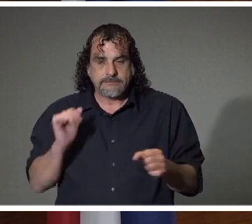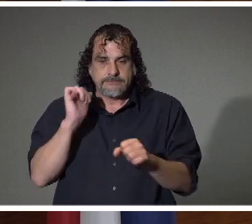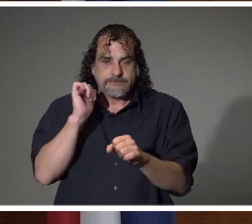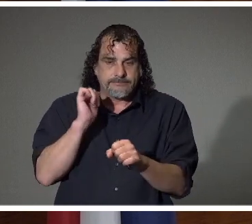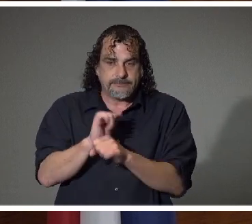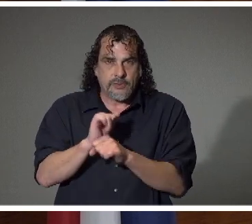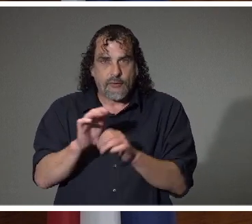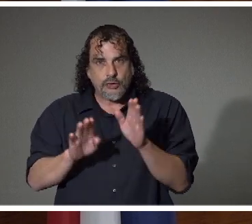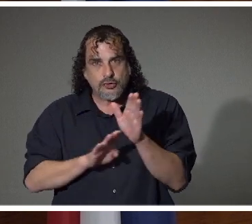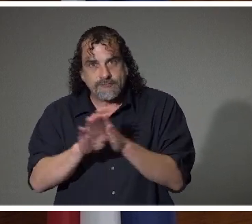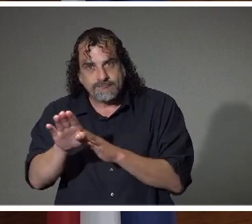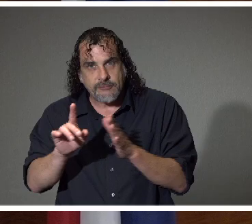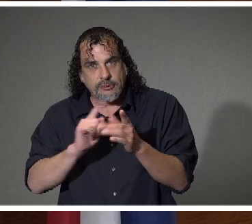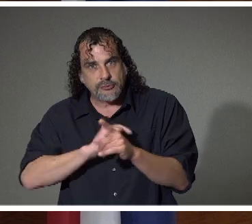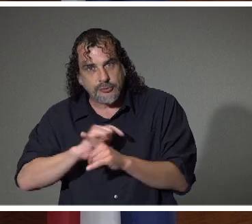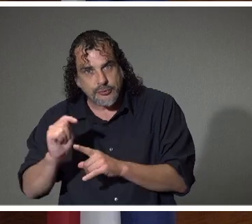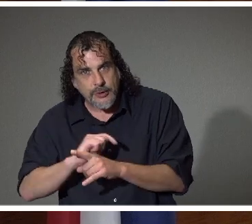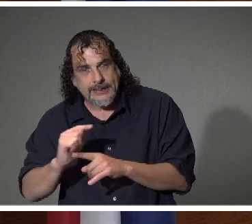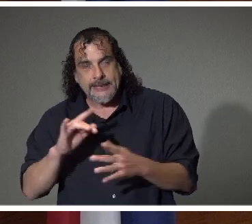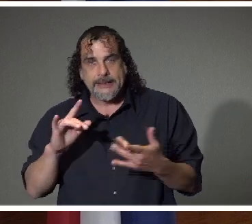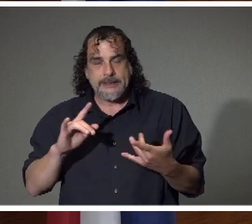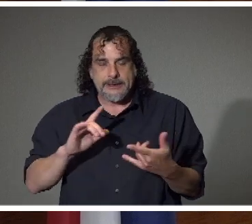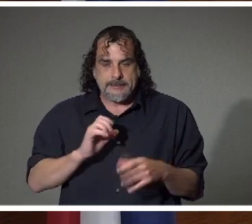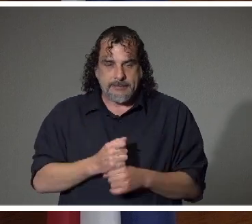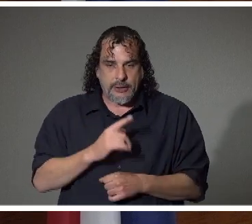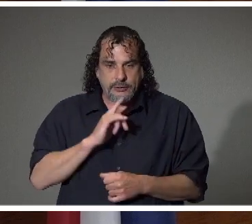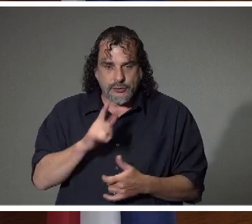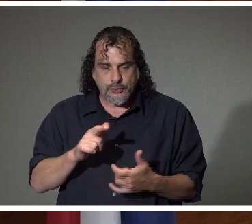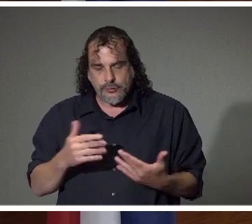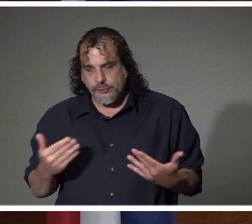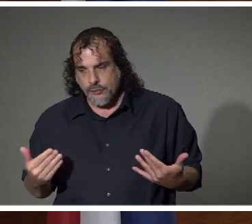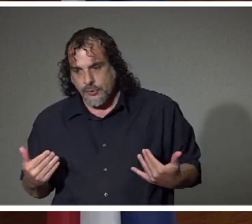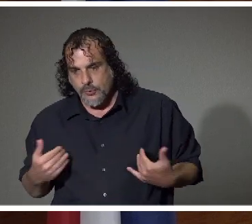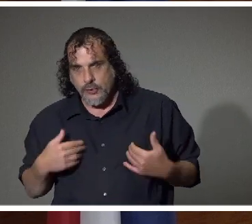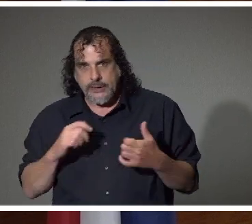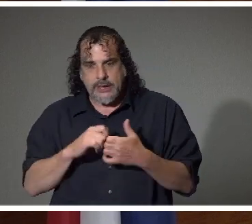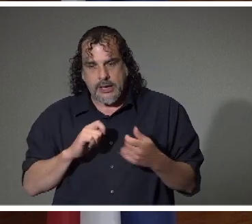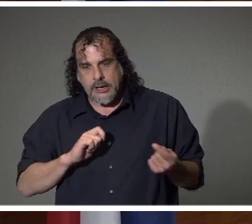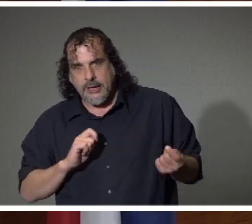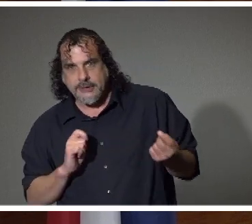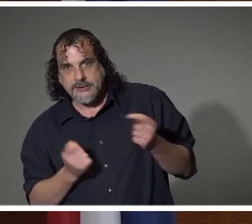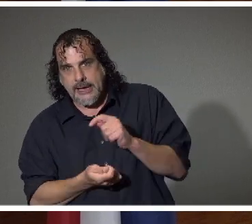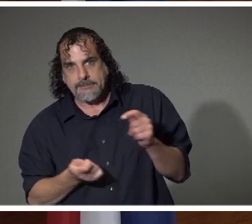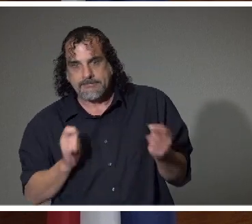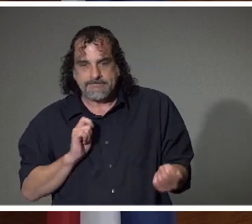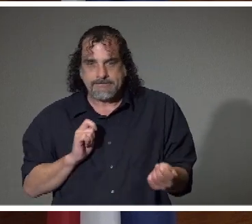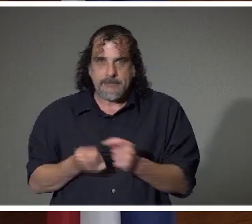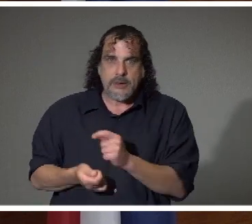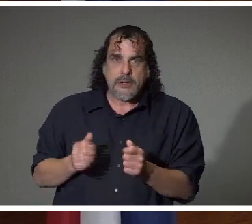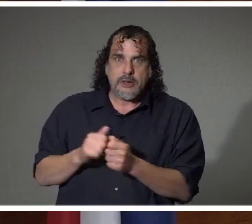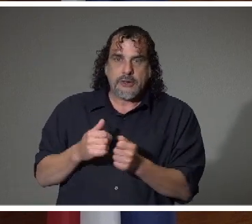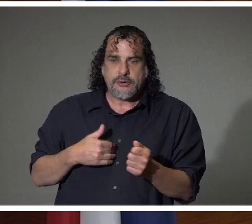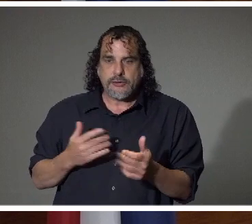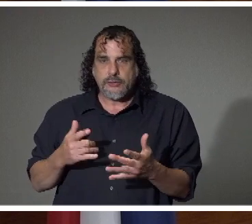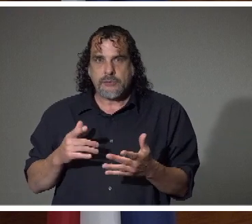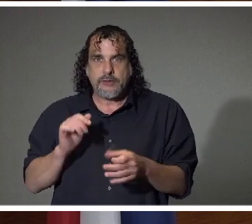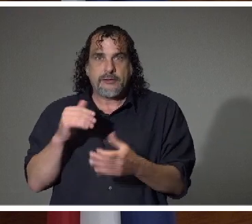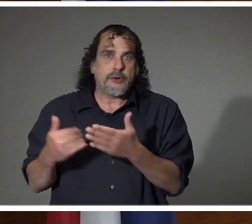and workforce training, to ensure that we can adapt to the jobs